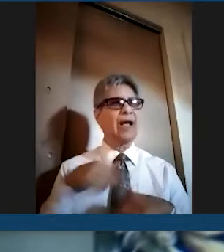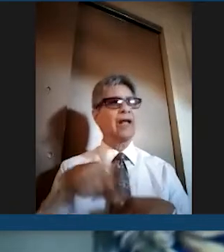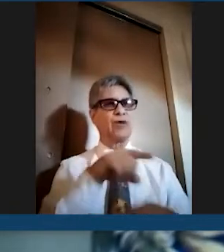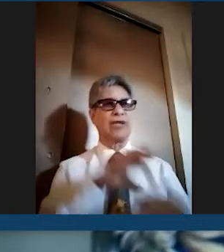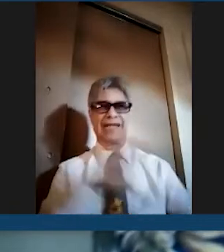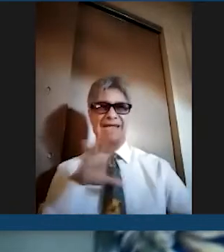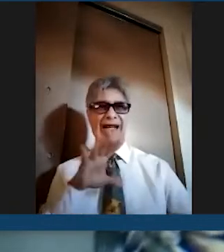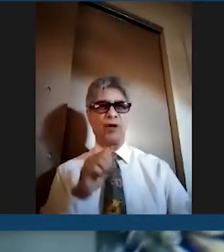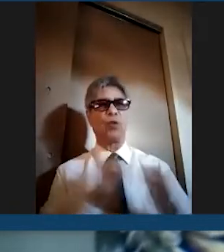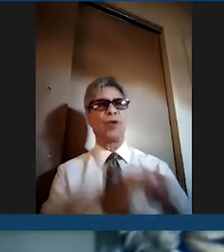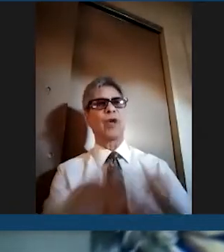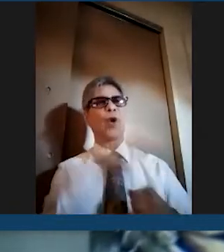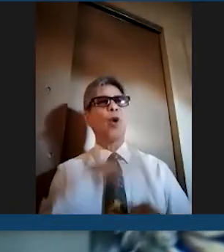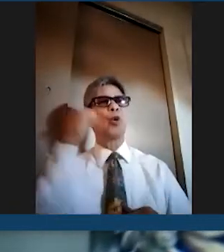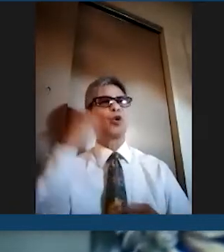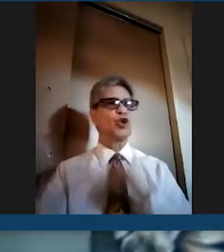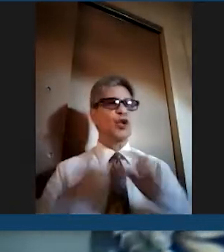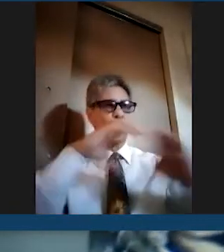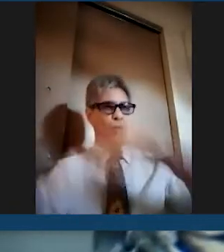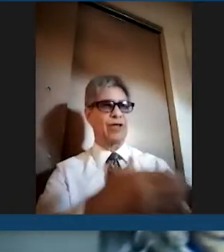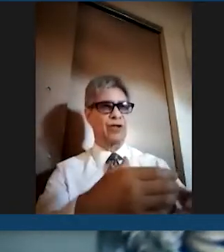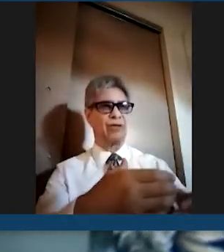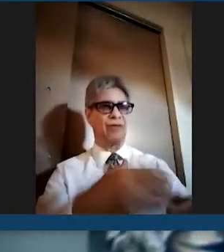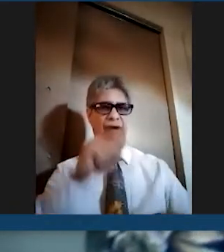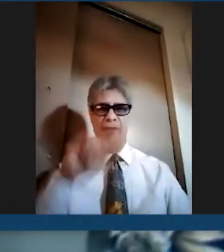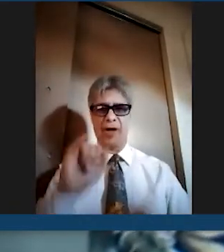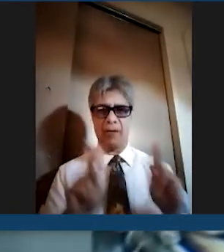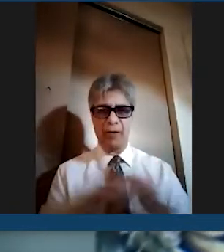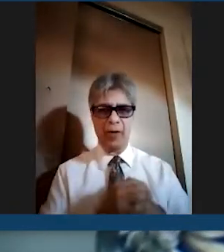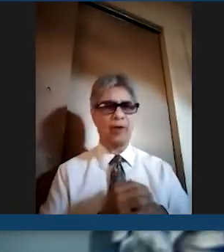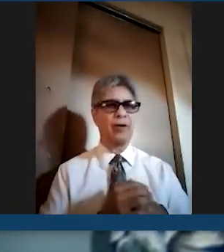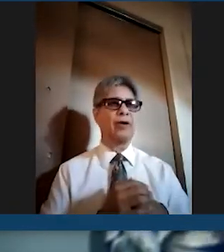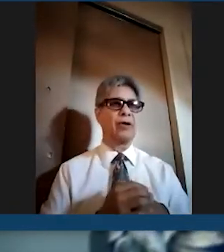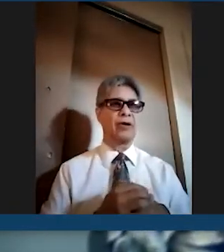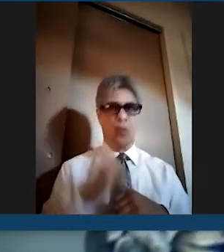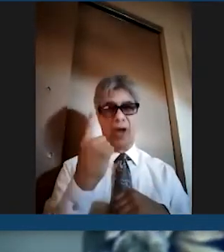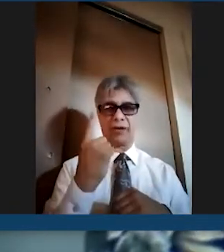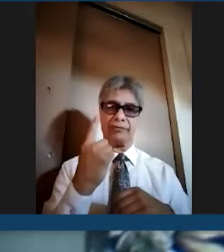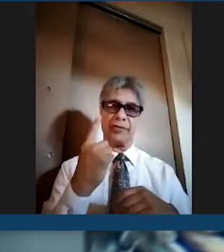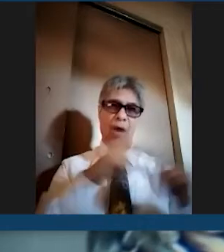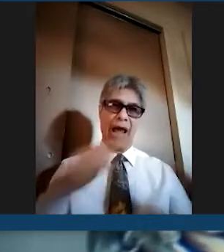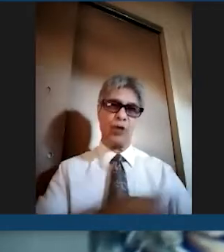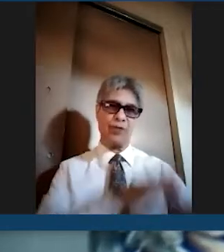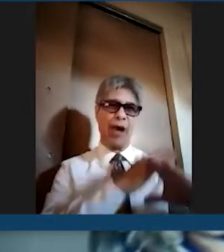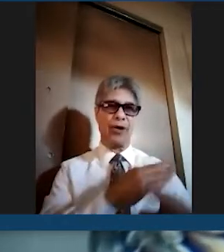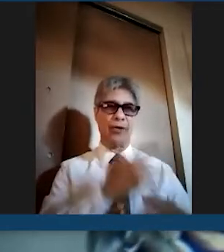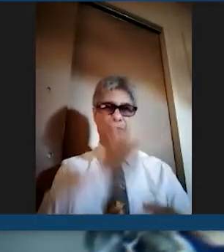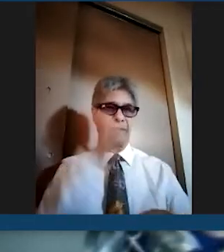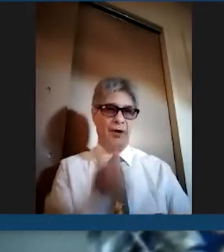generation Pacific Islanders, one, due to the language barrier, just not understanding